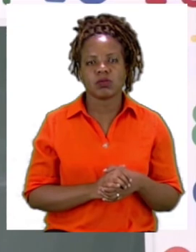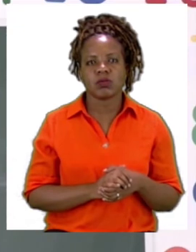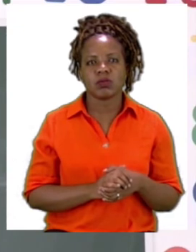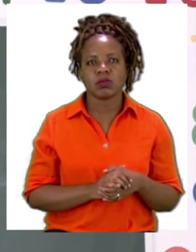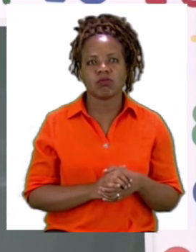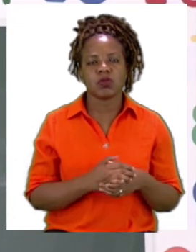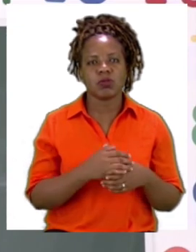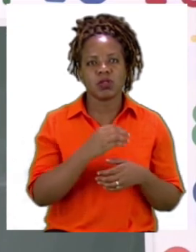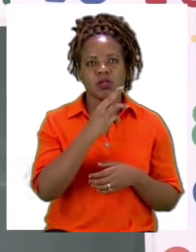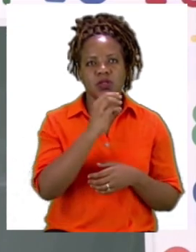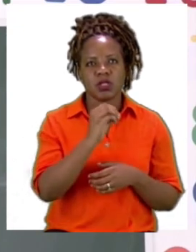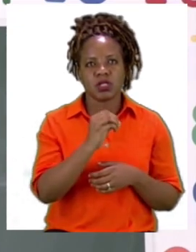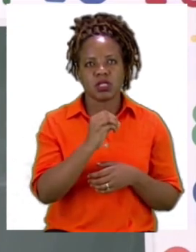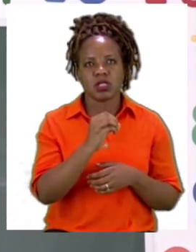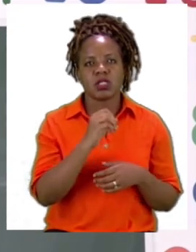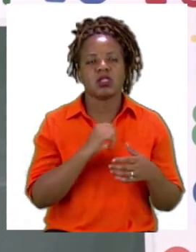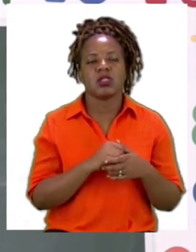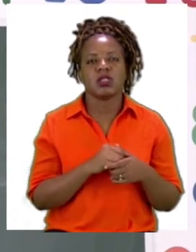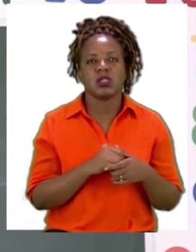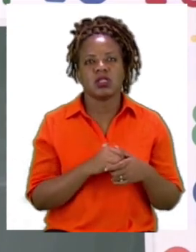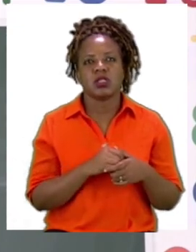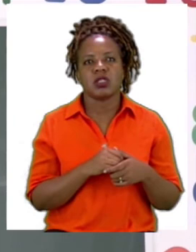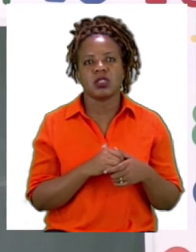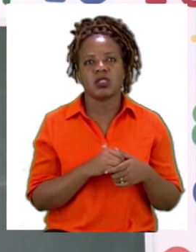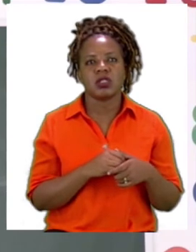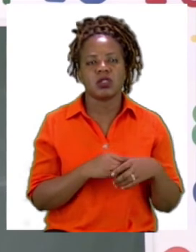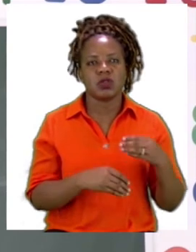of 14.